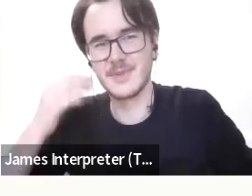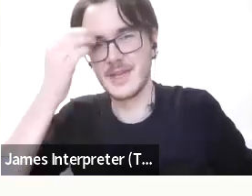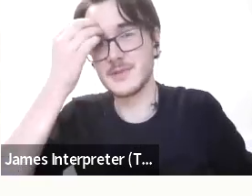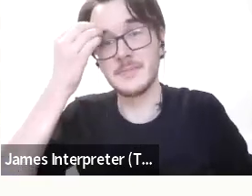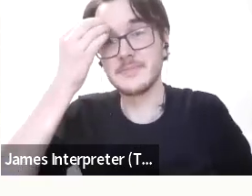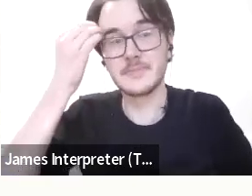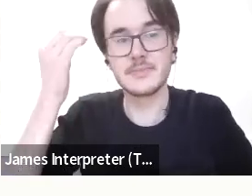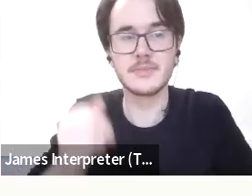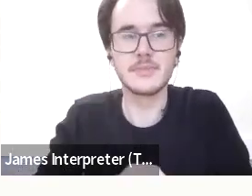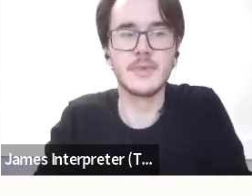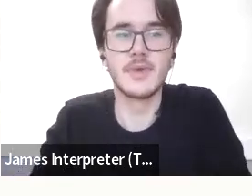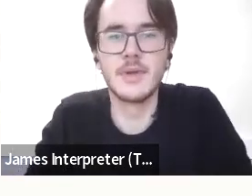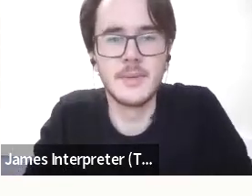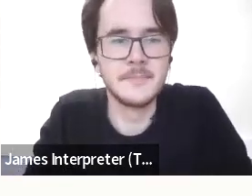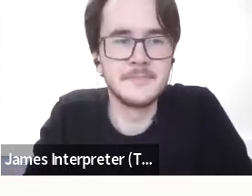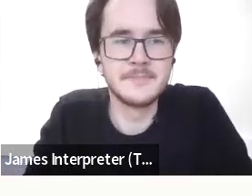Next one.